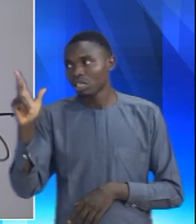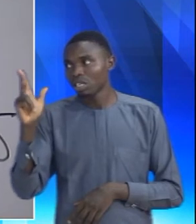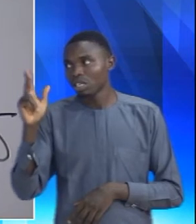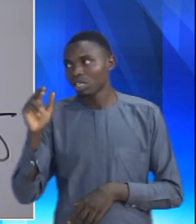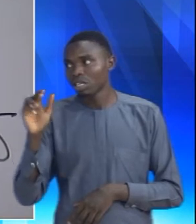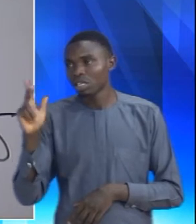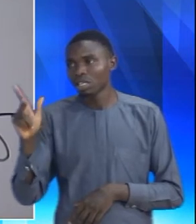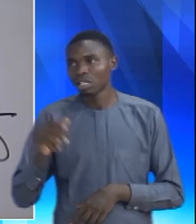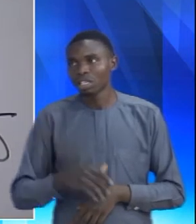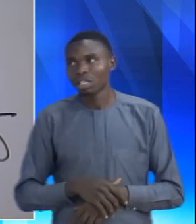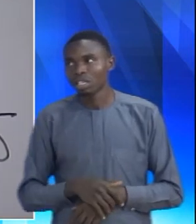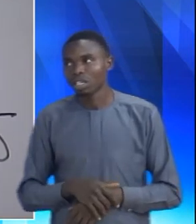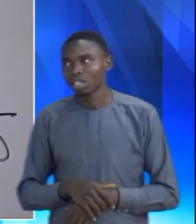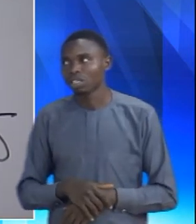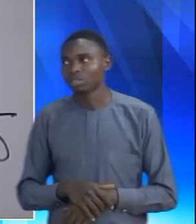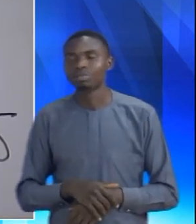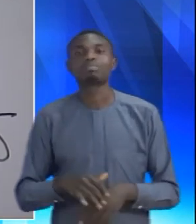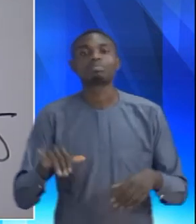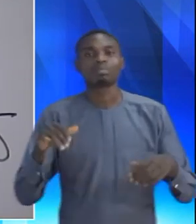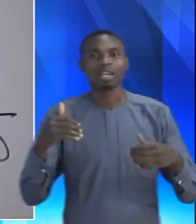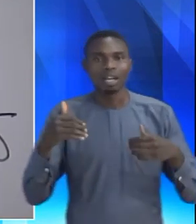So, as I've said earlier,